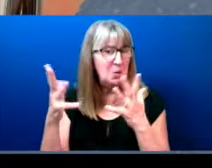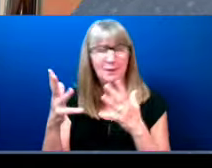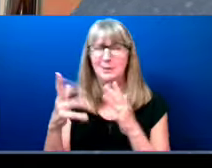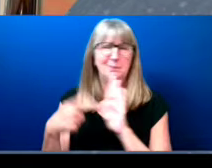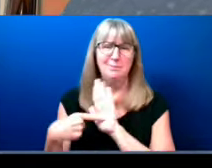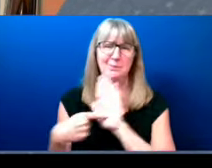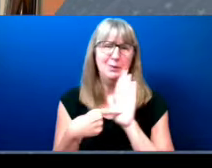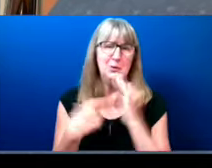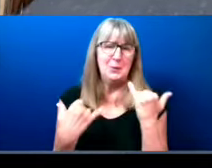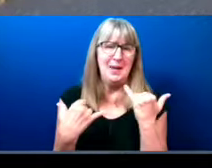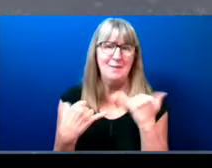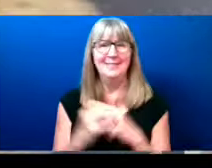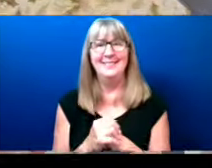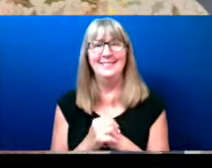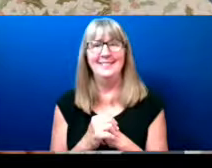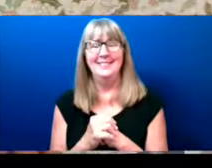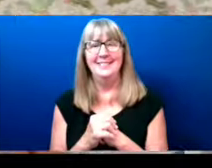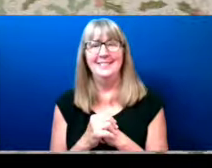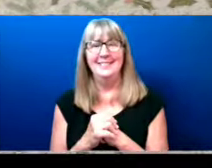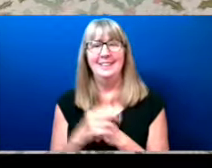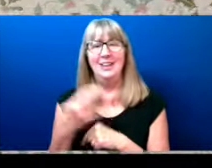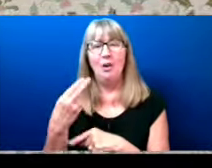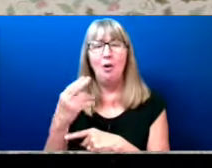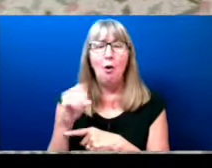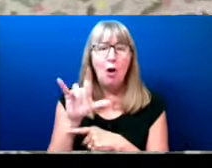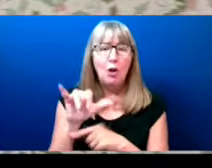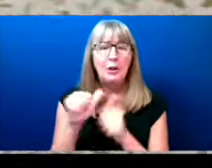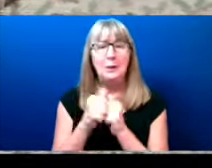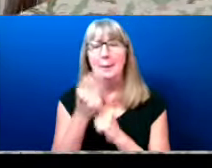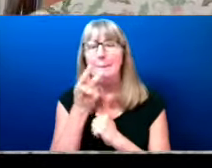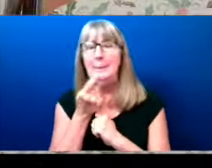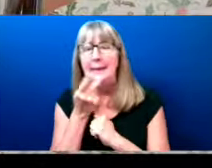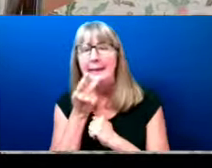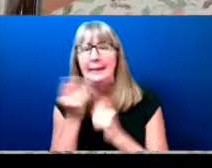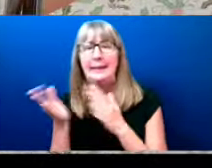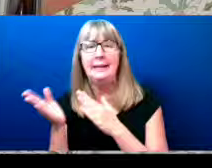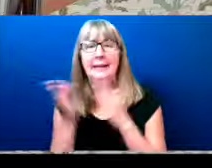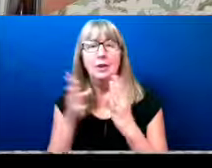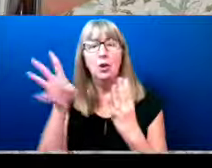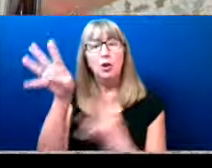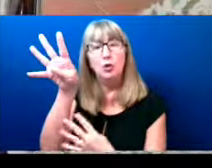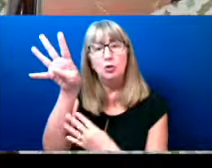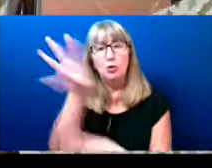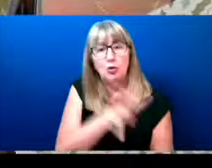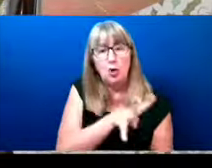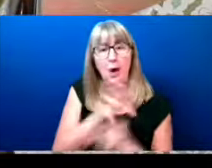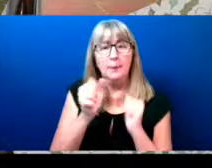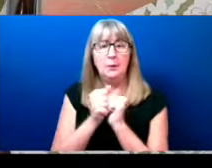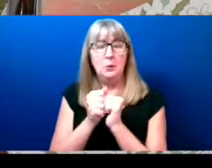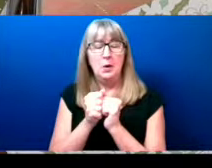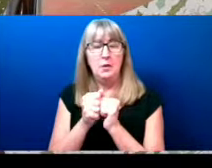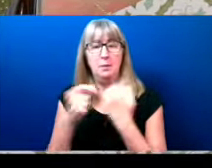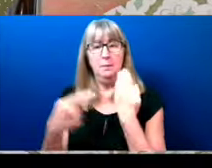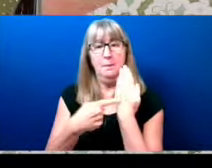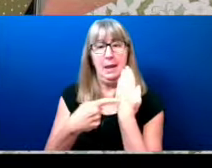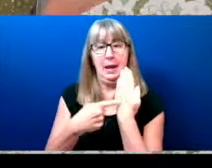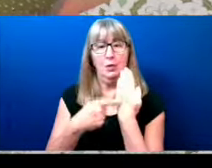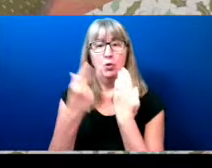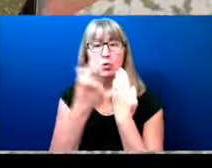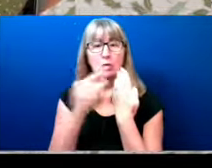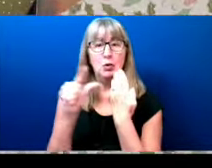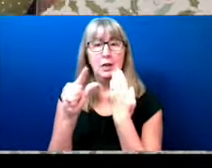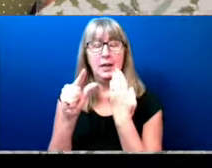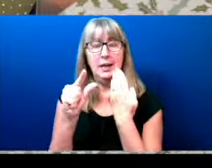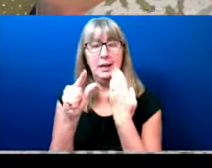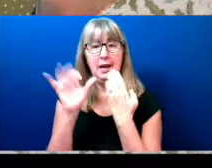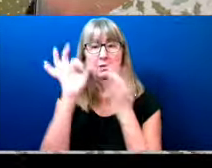today. Some fun pink on the back side of this one, the holly. The stripes have these great polka dots, which I love